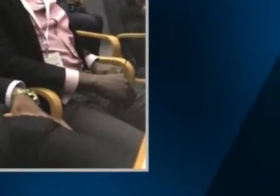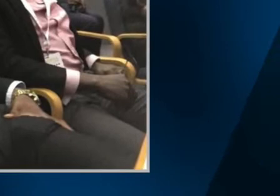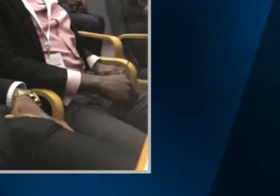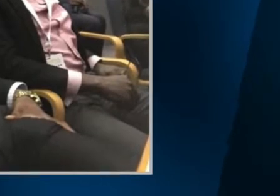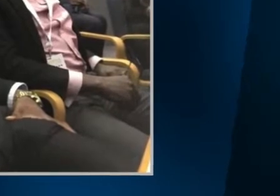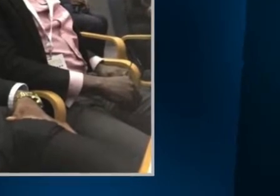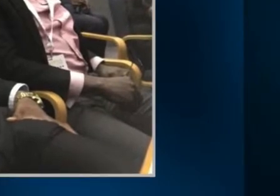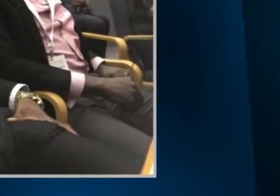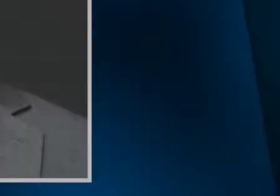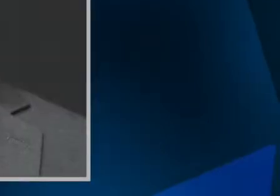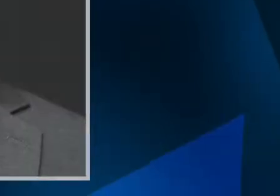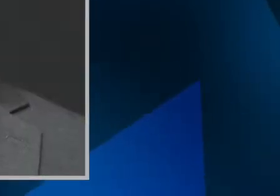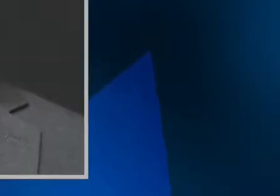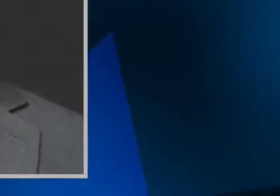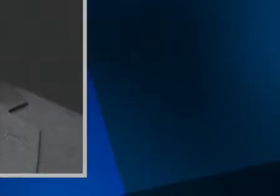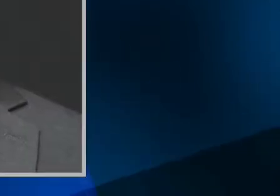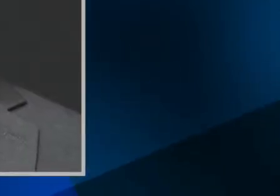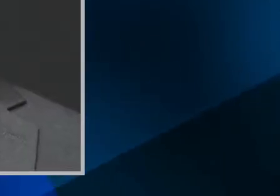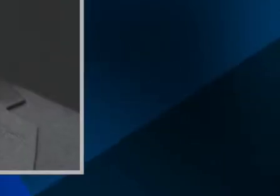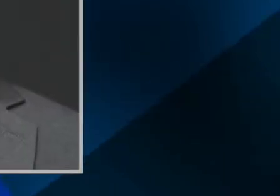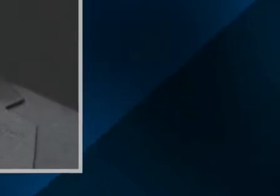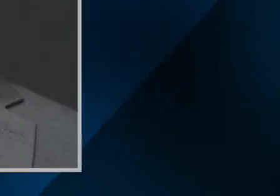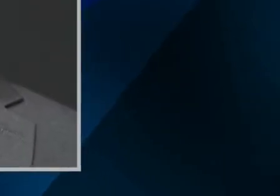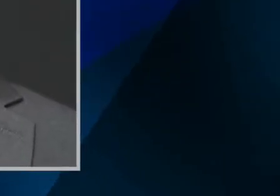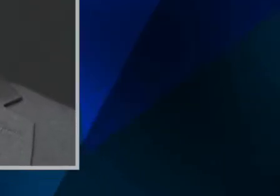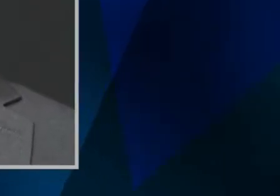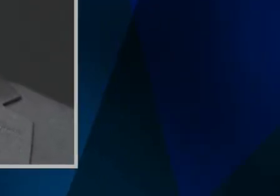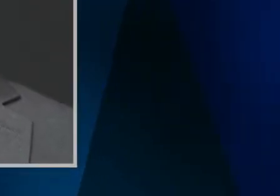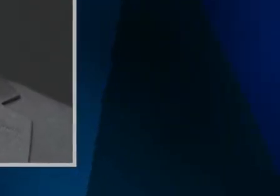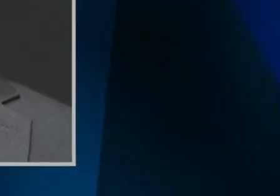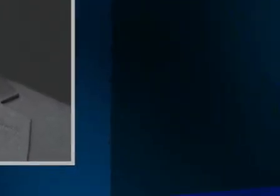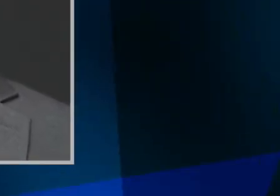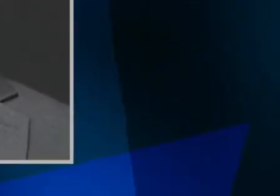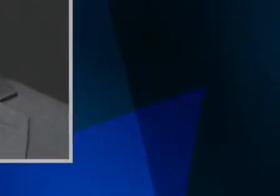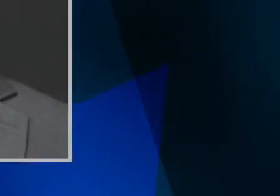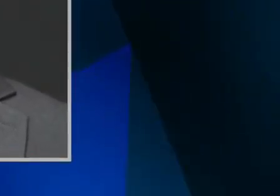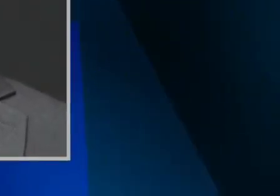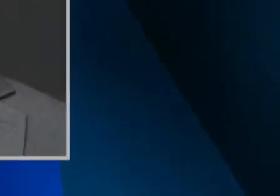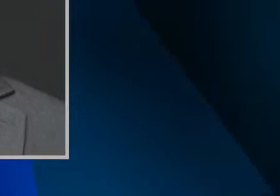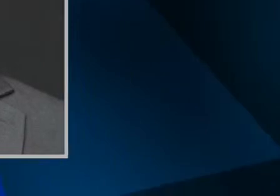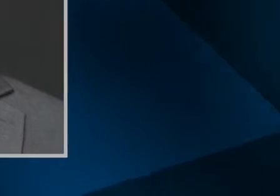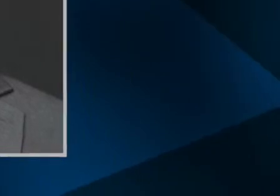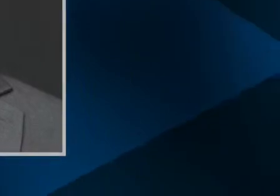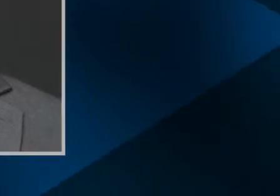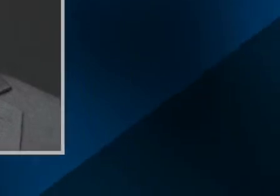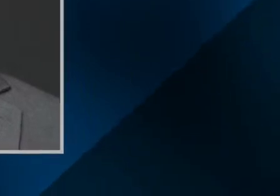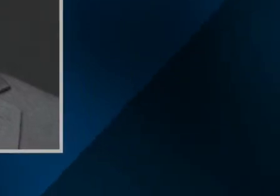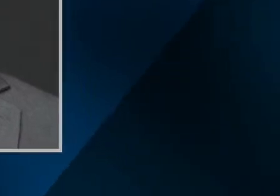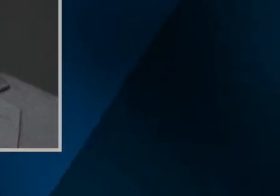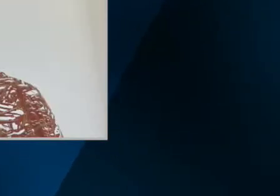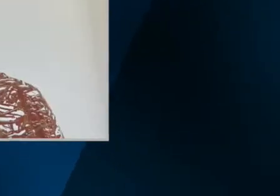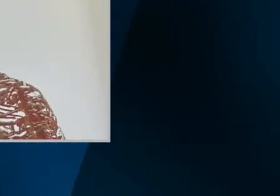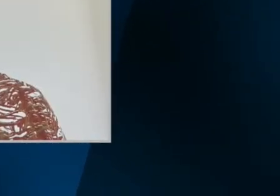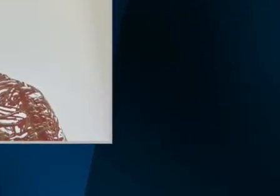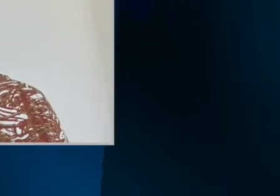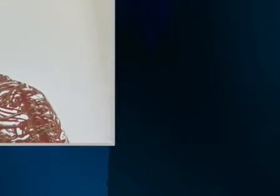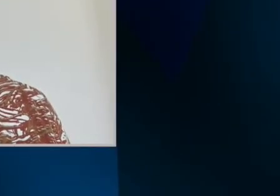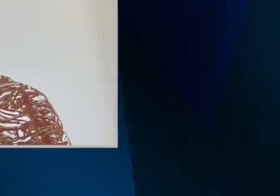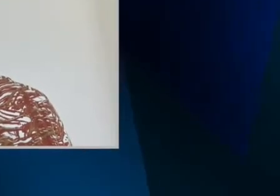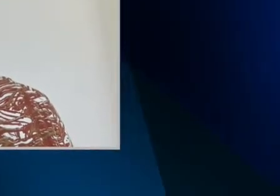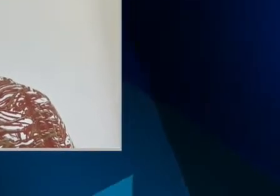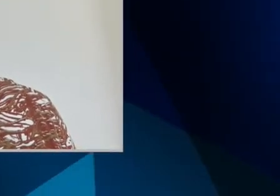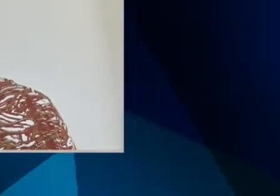major local media houses such as BBC 101, 3FM, Joy 99.7 FM, City 97.3